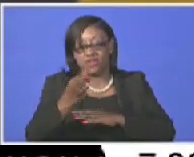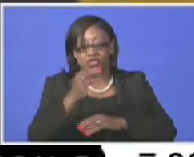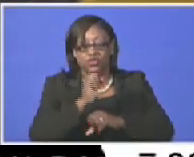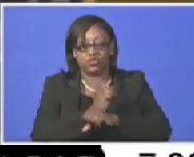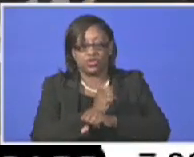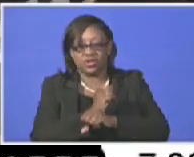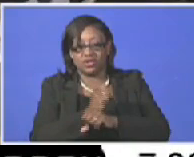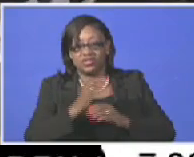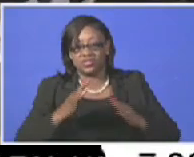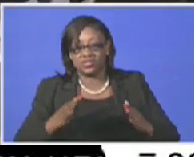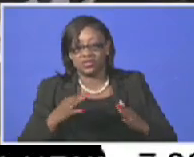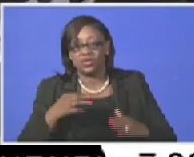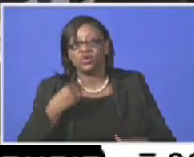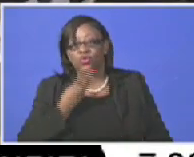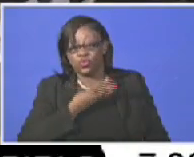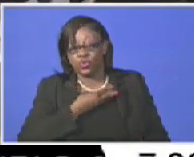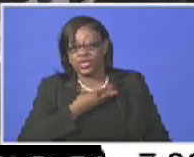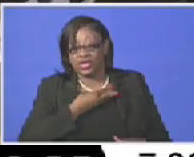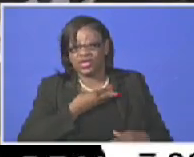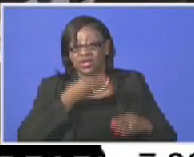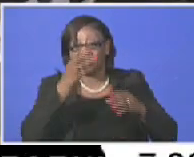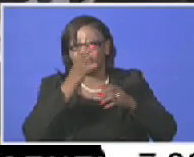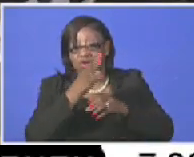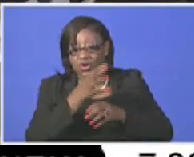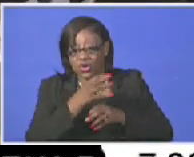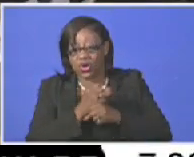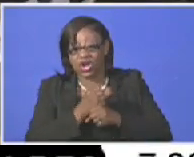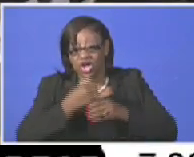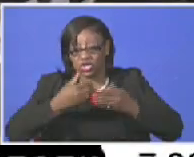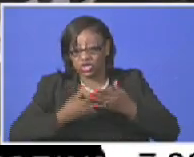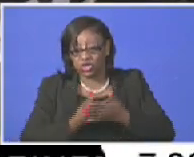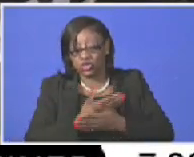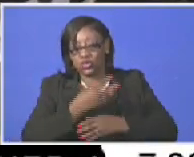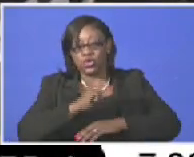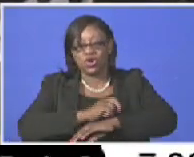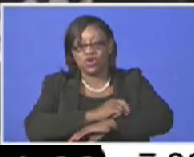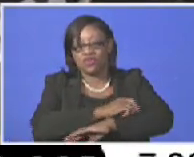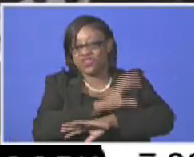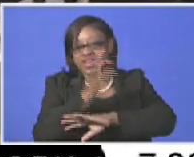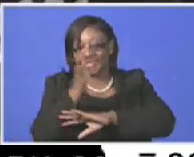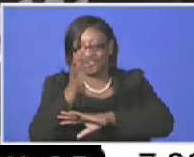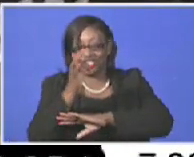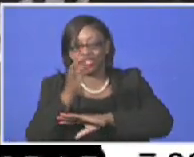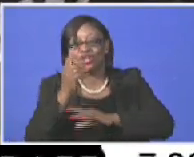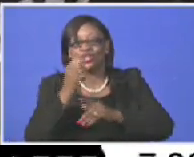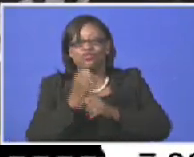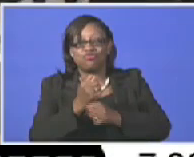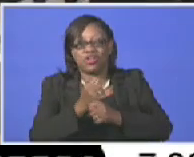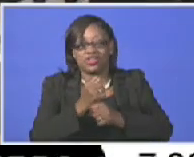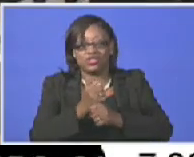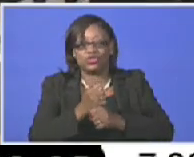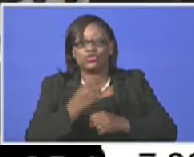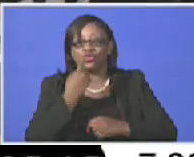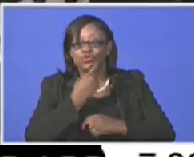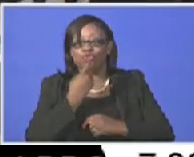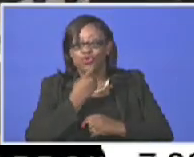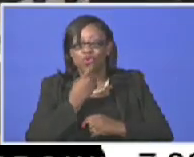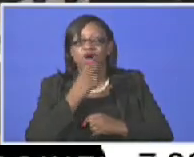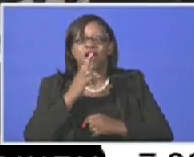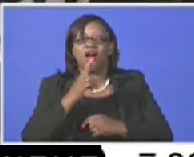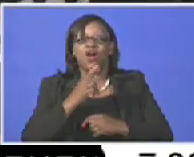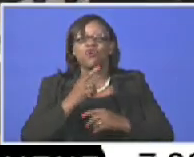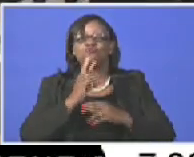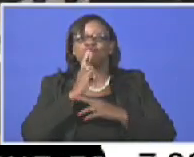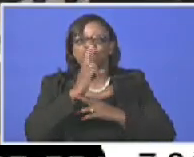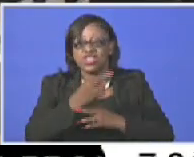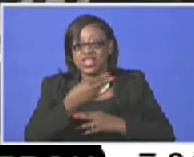Today, we unveiled the unveiling of our brand new COVID-19 truck dedicated to the real heroes, all